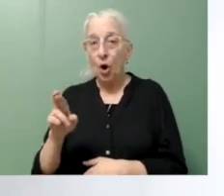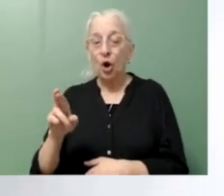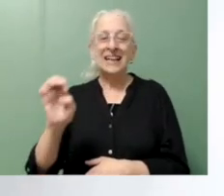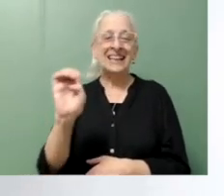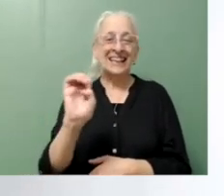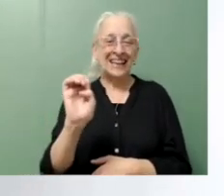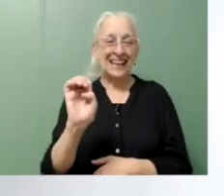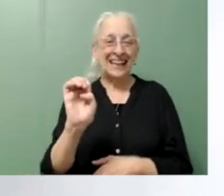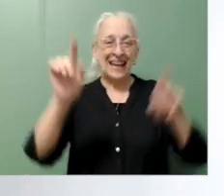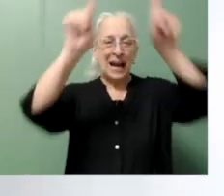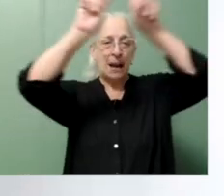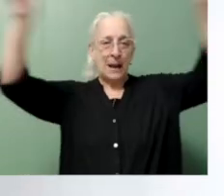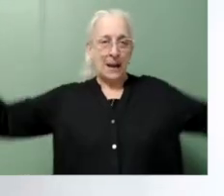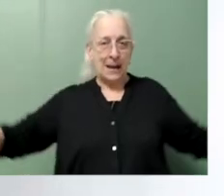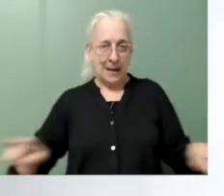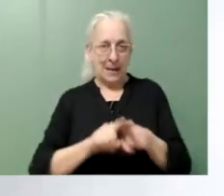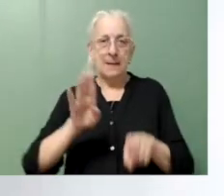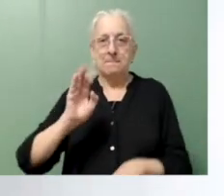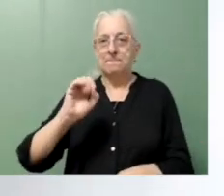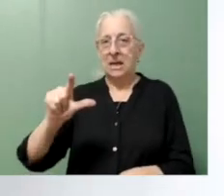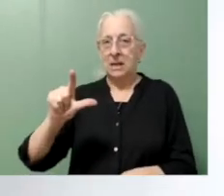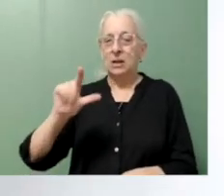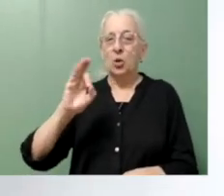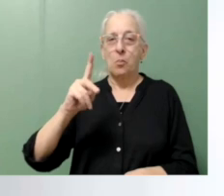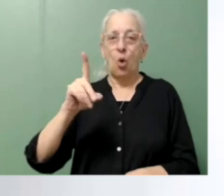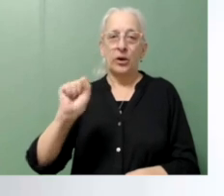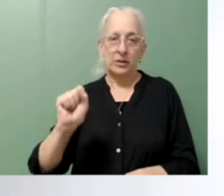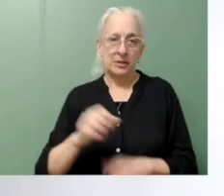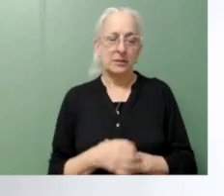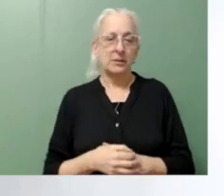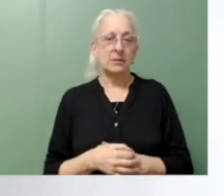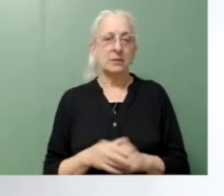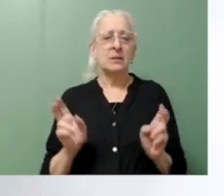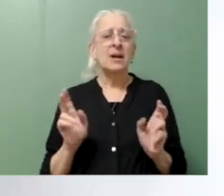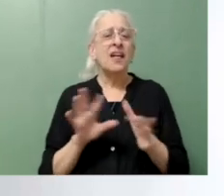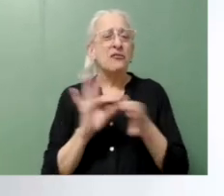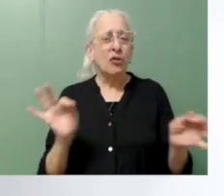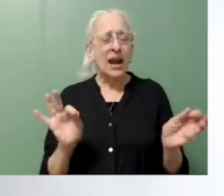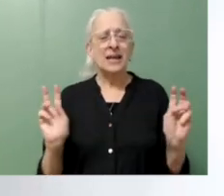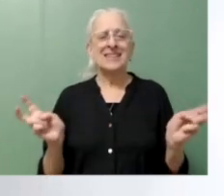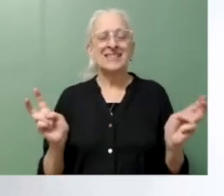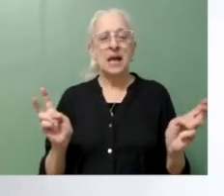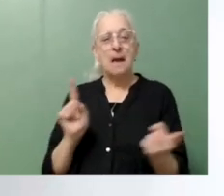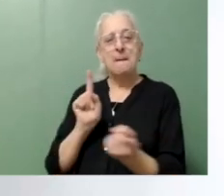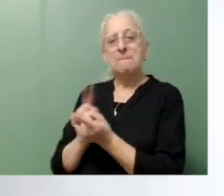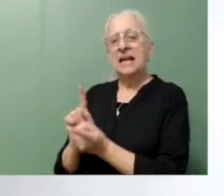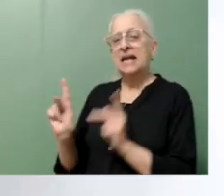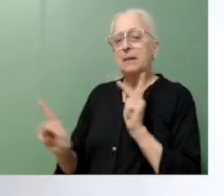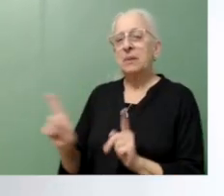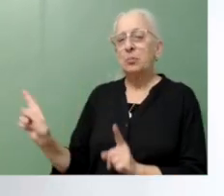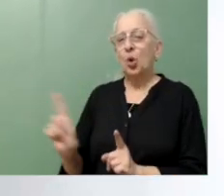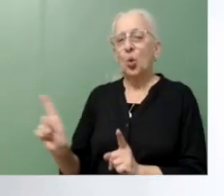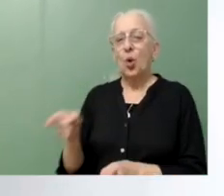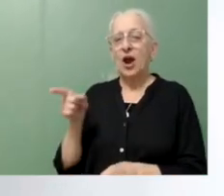The term meeting people where they are can mean to understand and accept someone's current